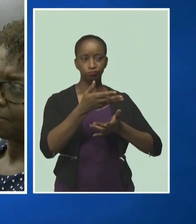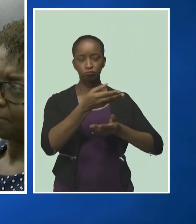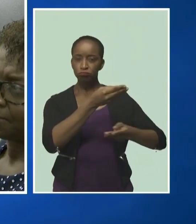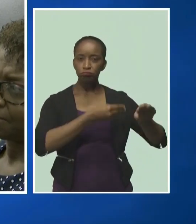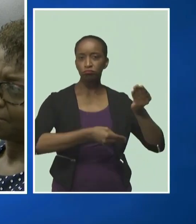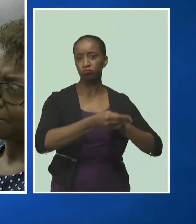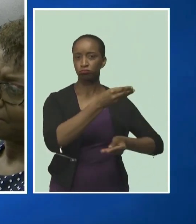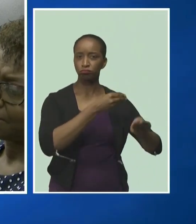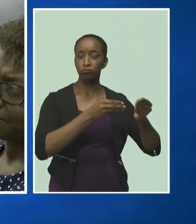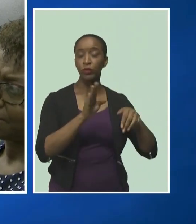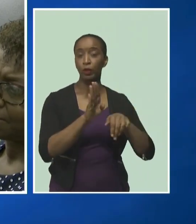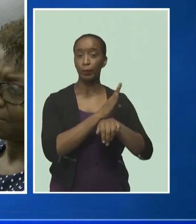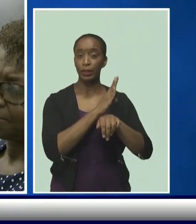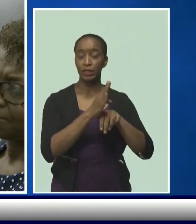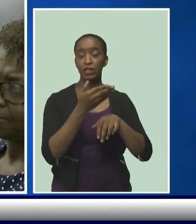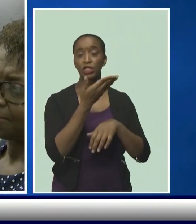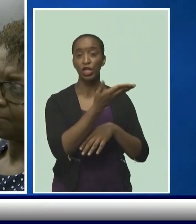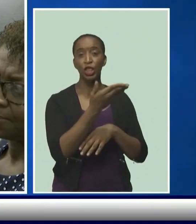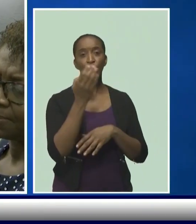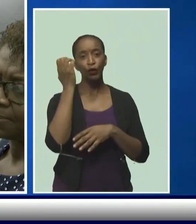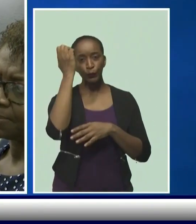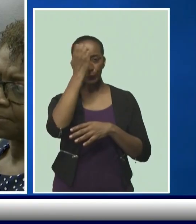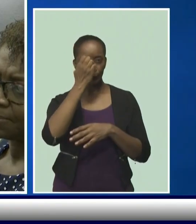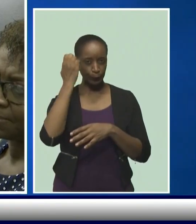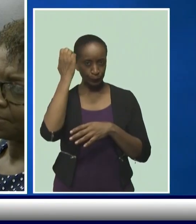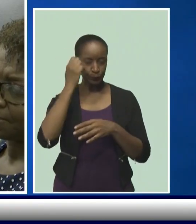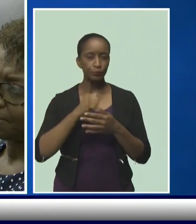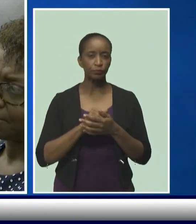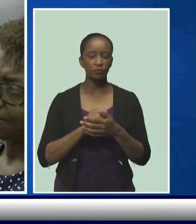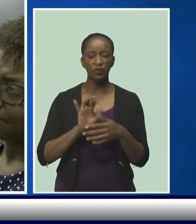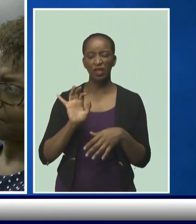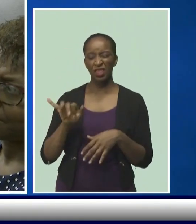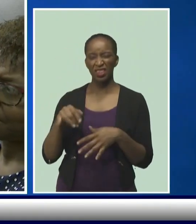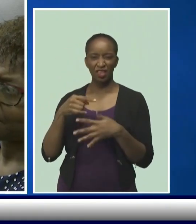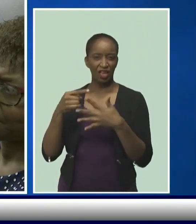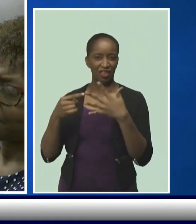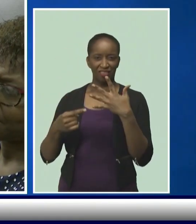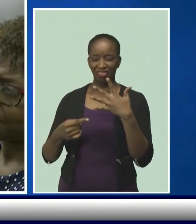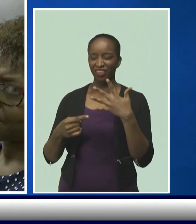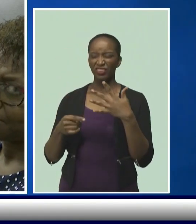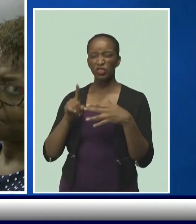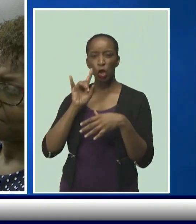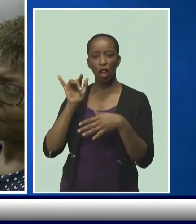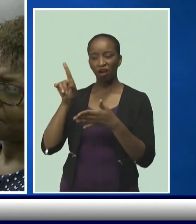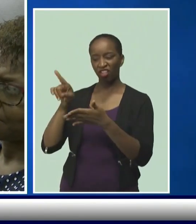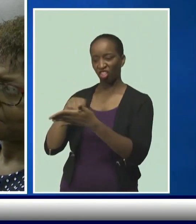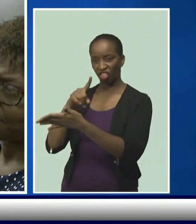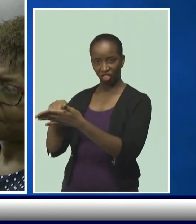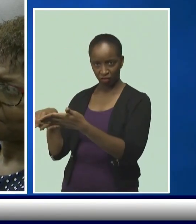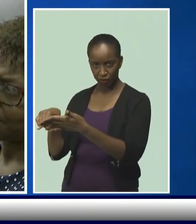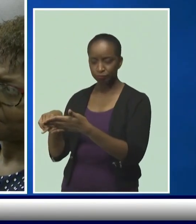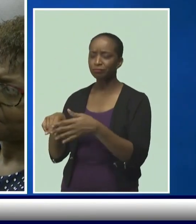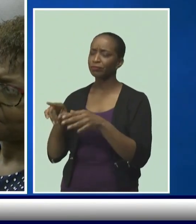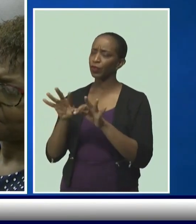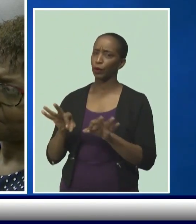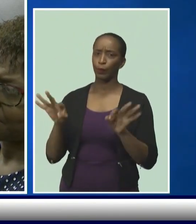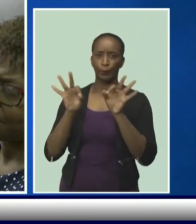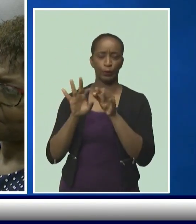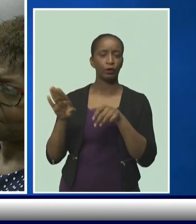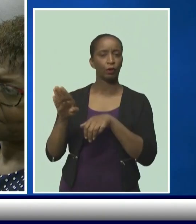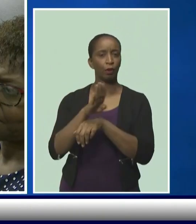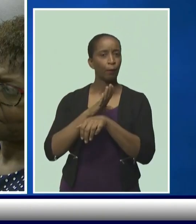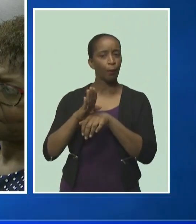for Barbados that we get off of these lists so that the countries with whom we have to do business